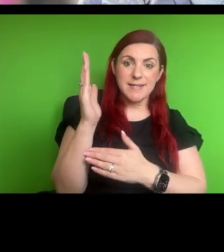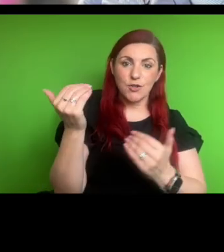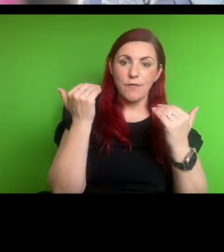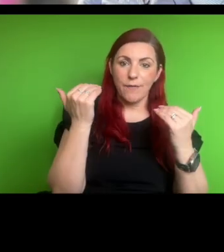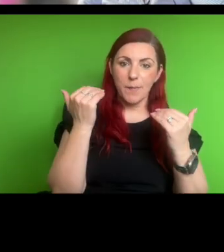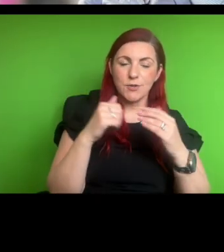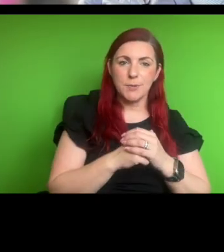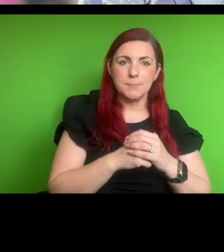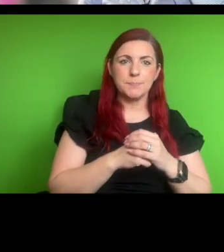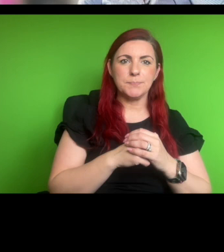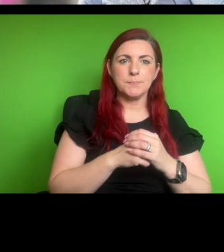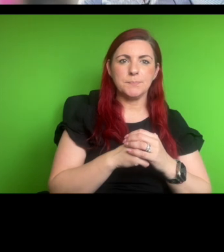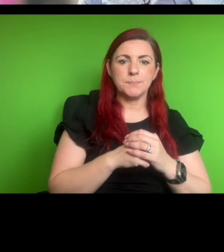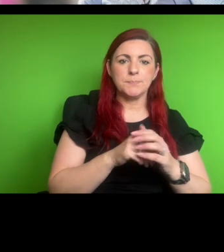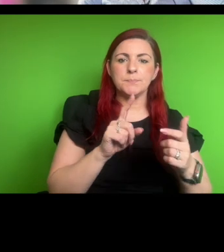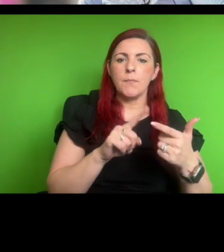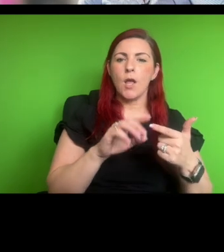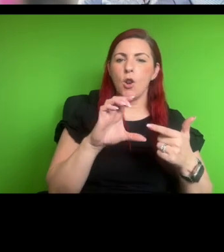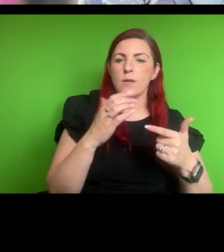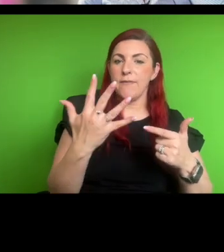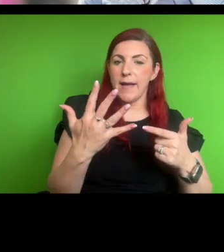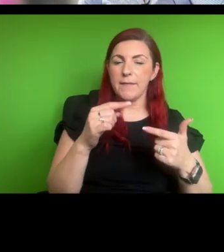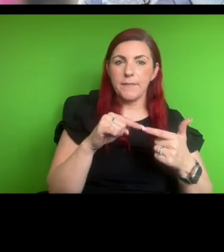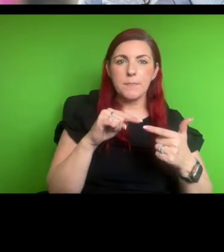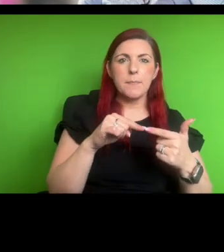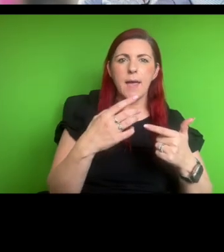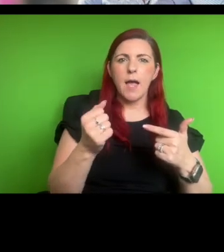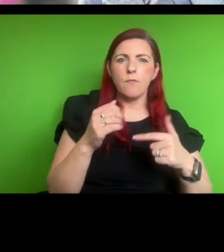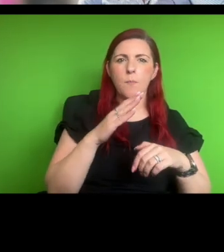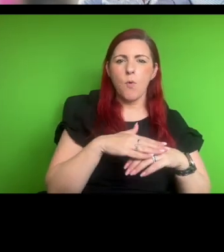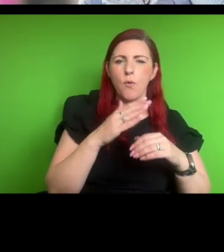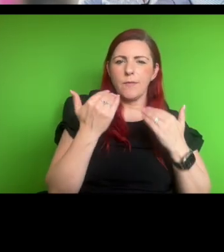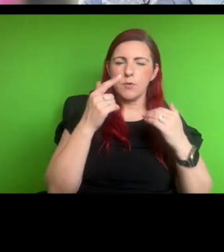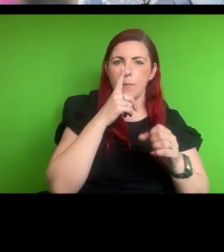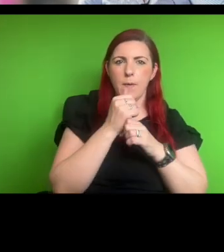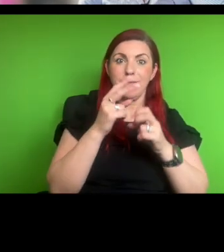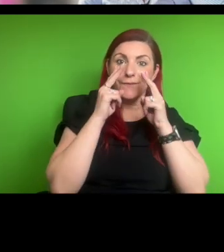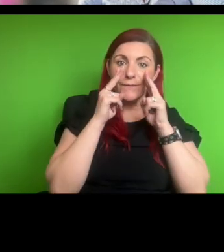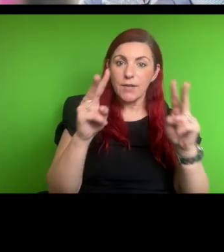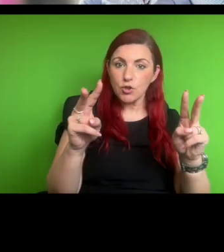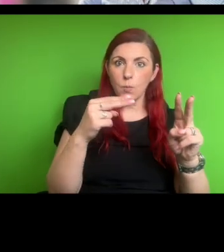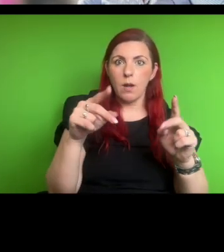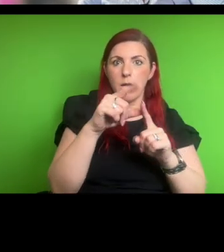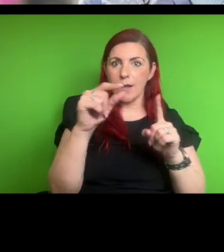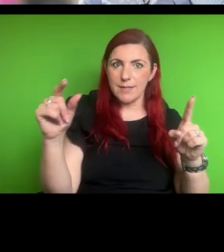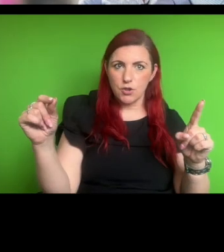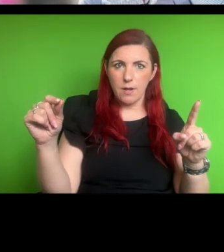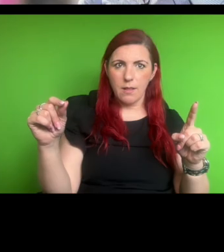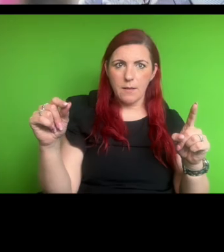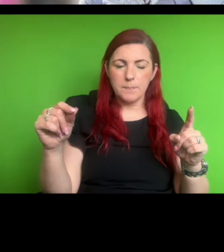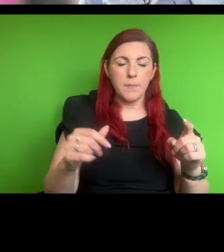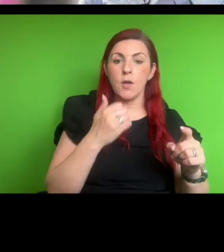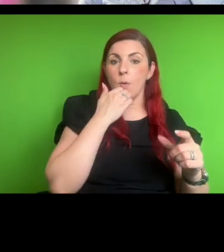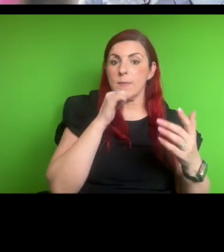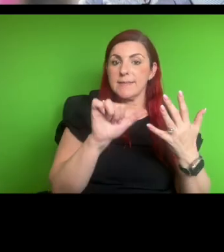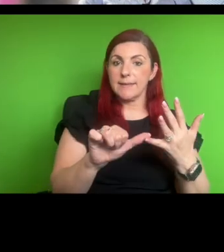5 gives more information about visual non-digital form requirements. Clause 6 refers to